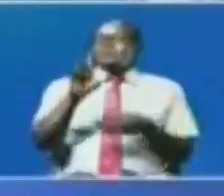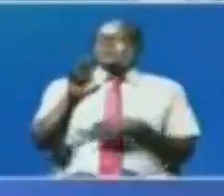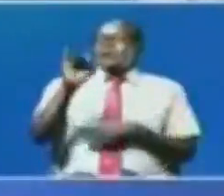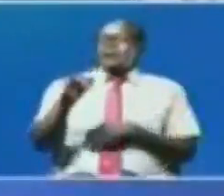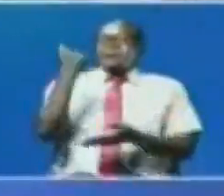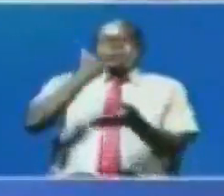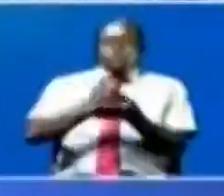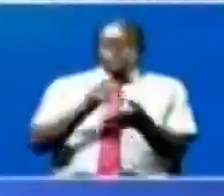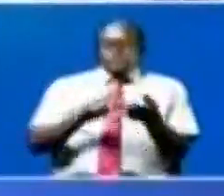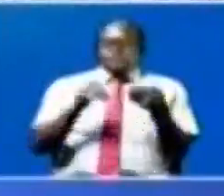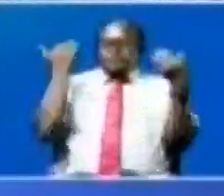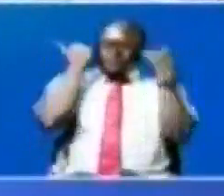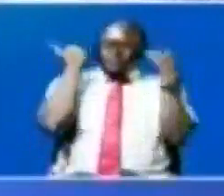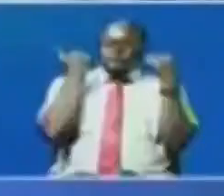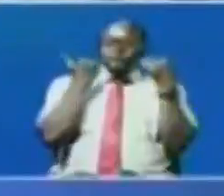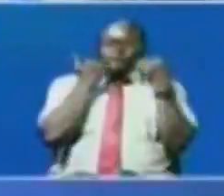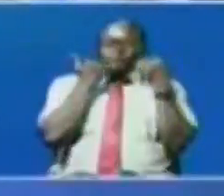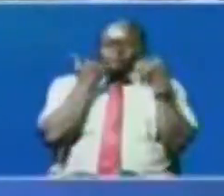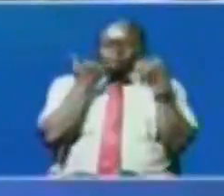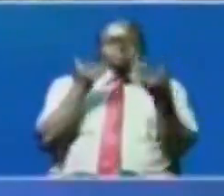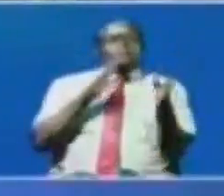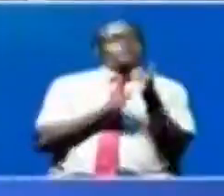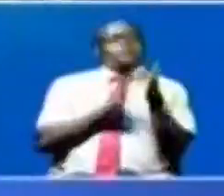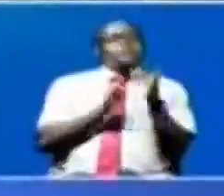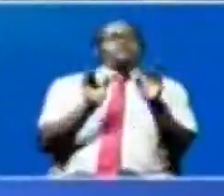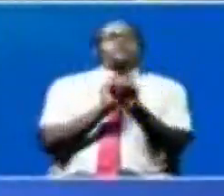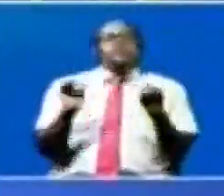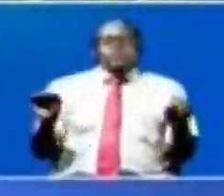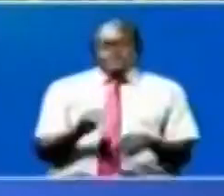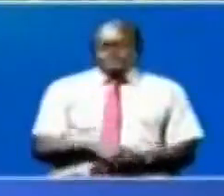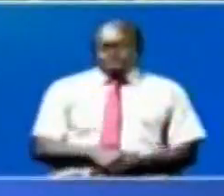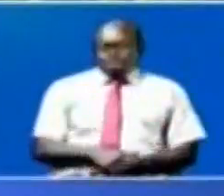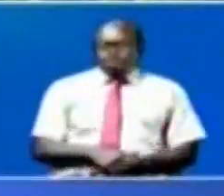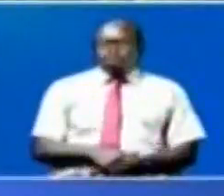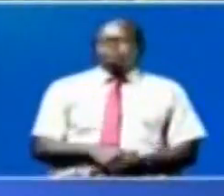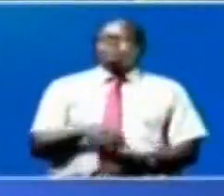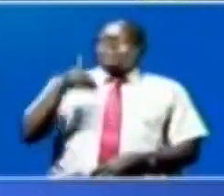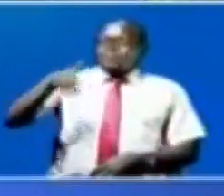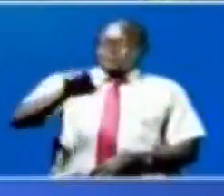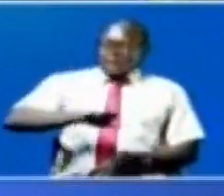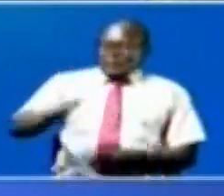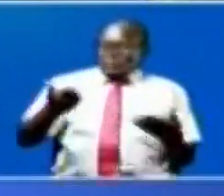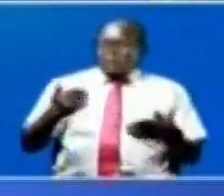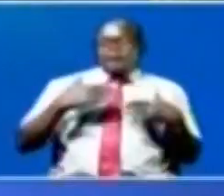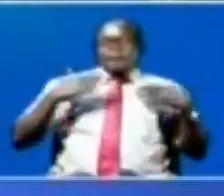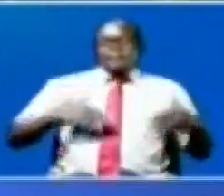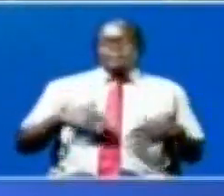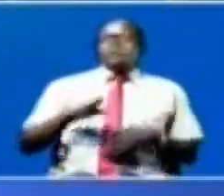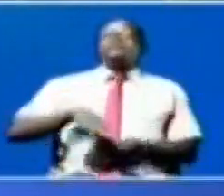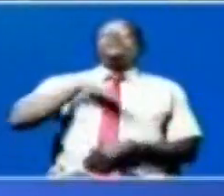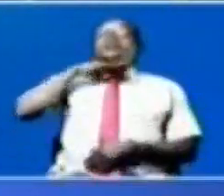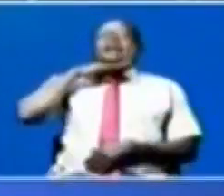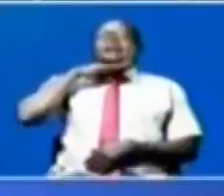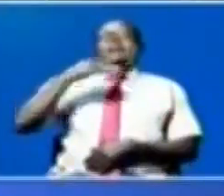office, and the judiciary were unavailable for comment. It is right at this point where the body of the late